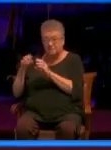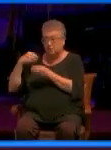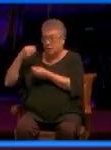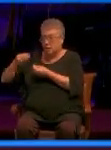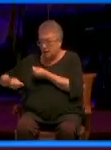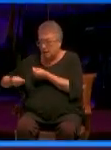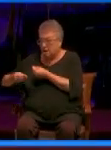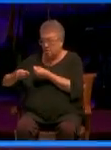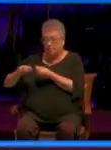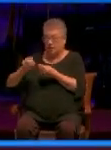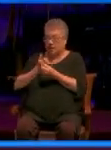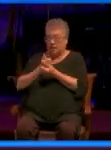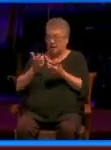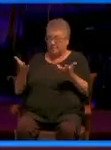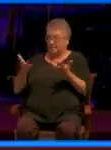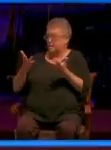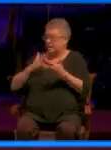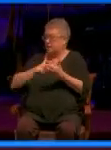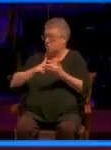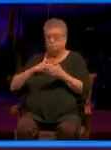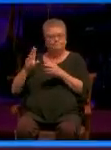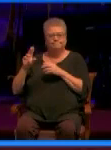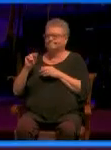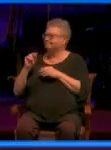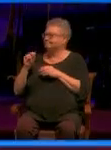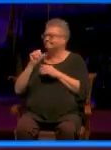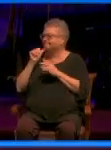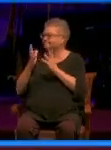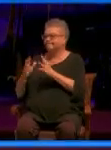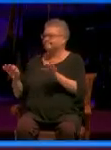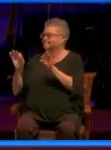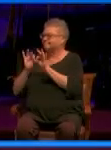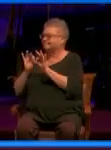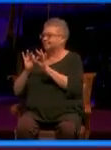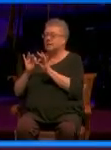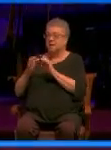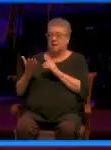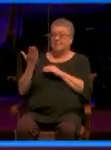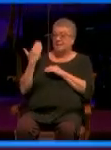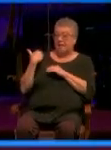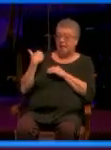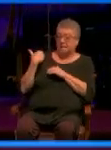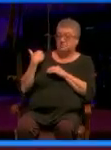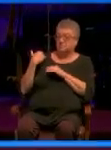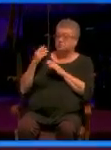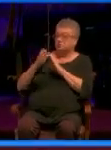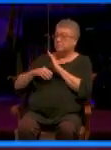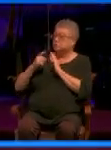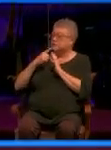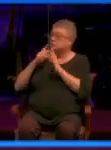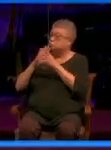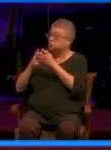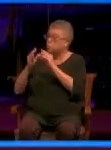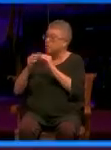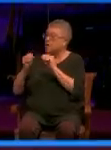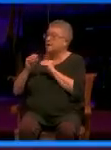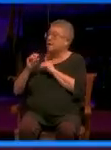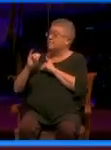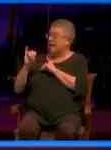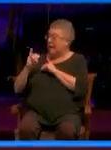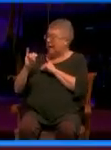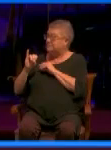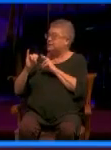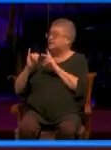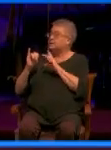back one chapter to the last few verses. We did not go into the last chapter. We chose to move past it. It's a story of Isaac going down